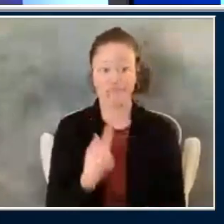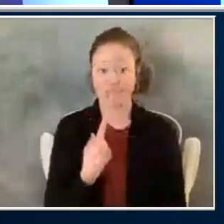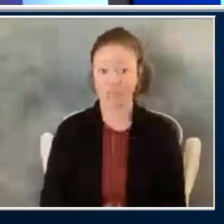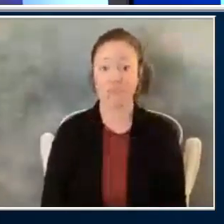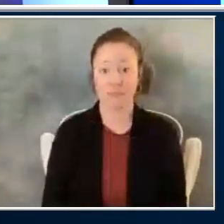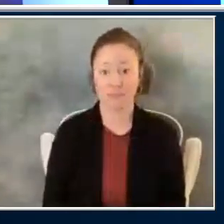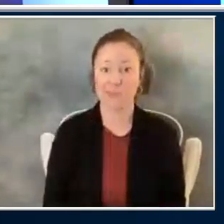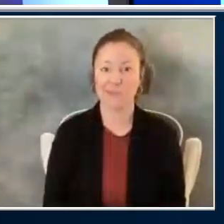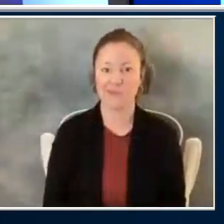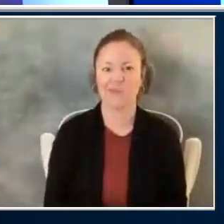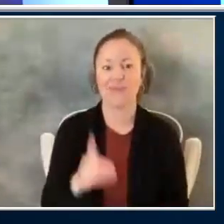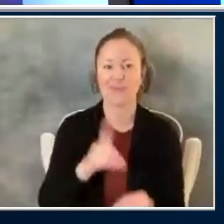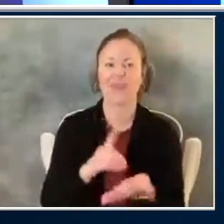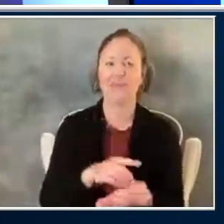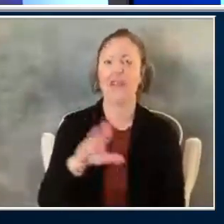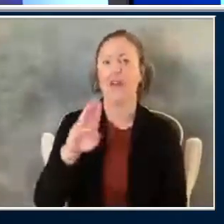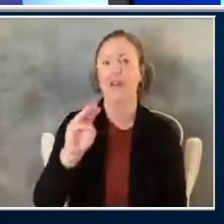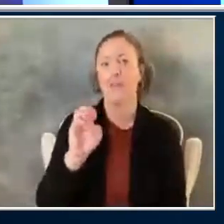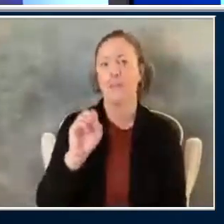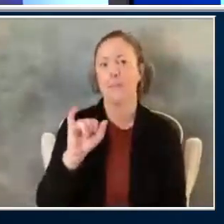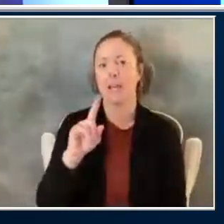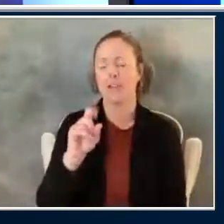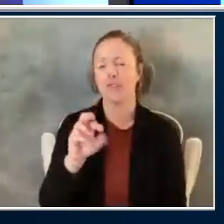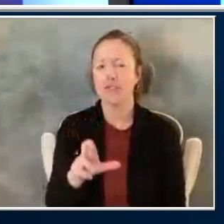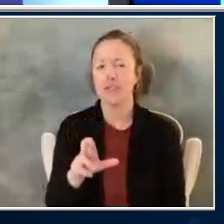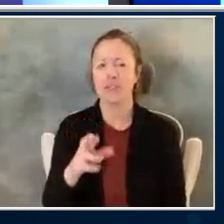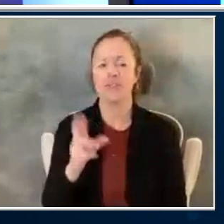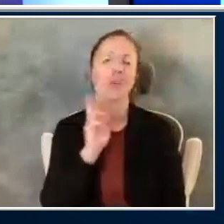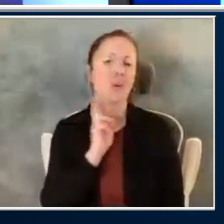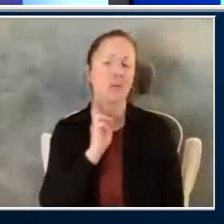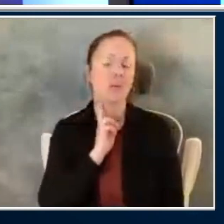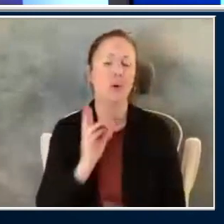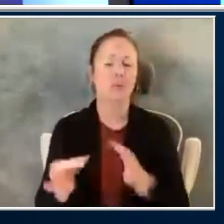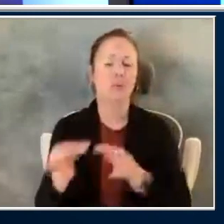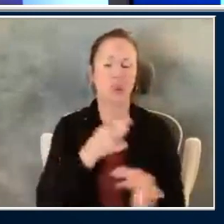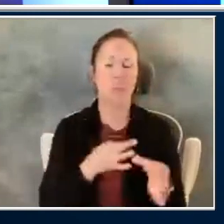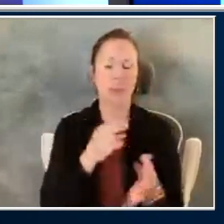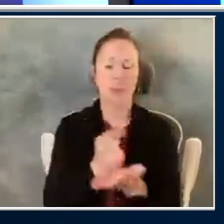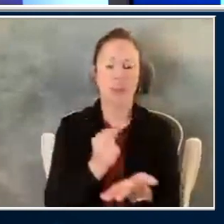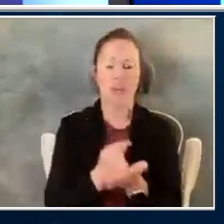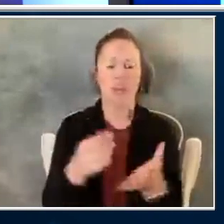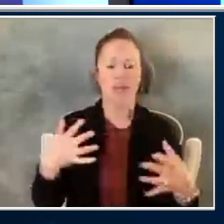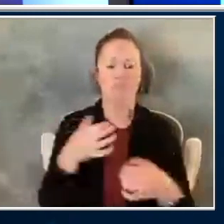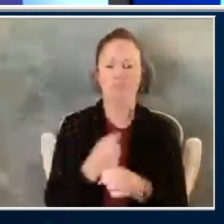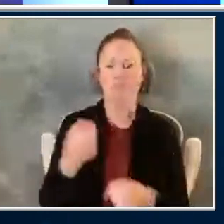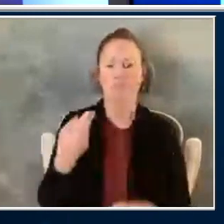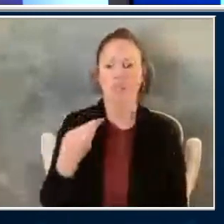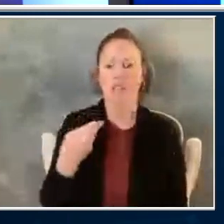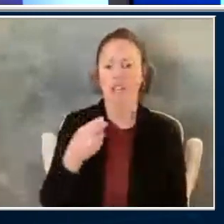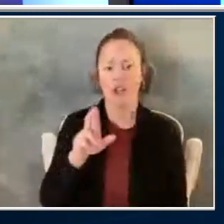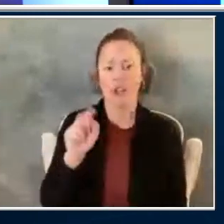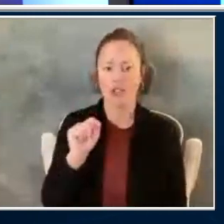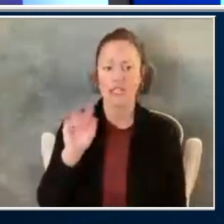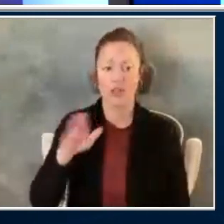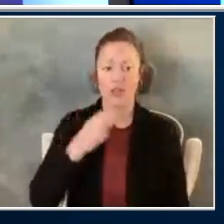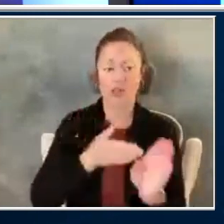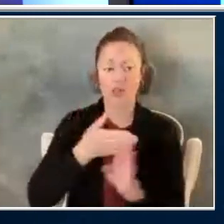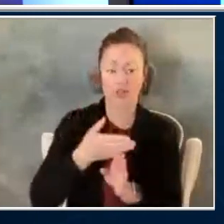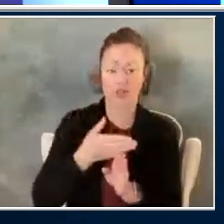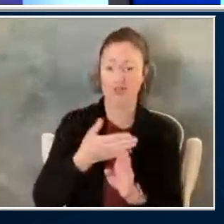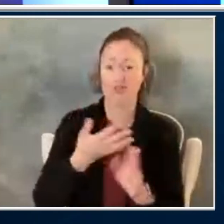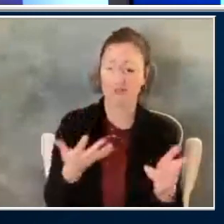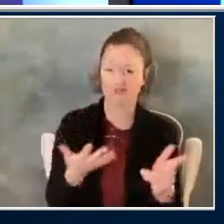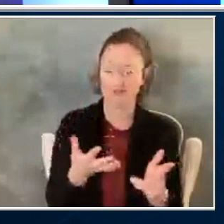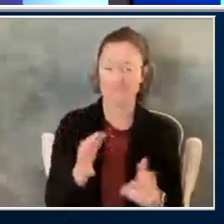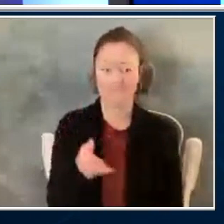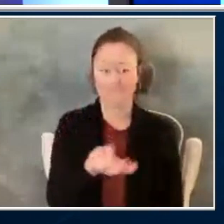Dr. Meister, let's talk more about hormone replacement therapy, or HRT. This is one of your special areas and expertise, and also